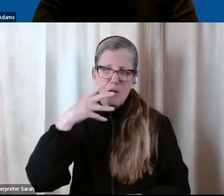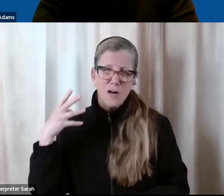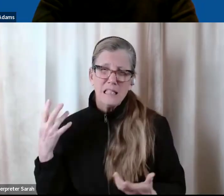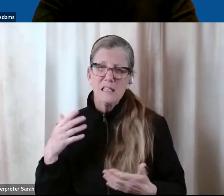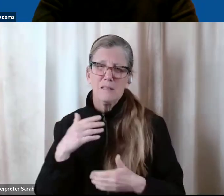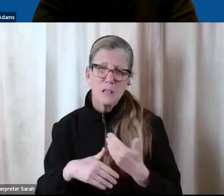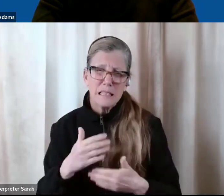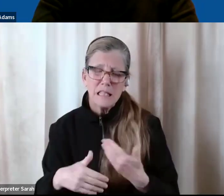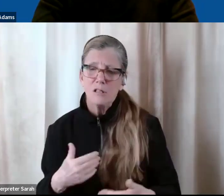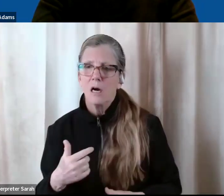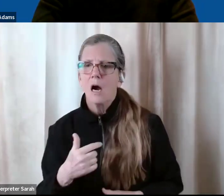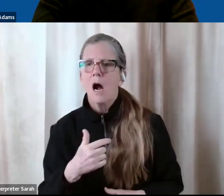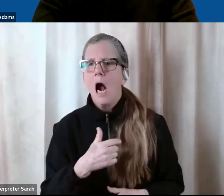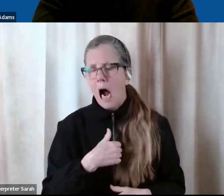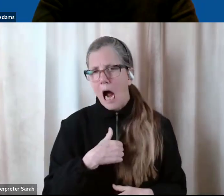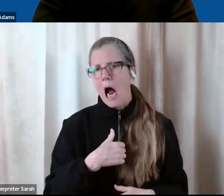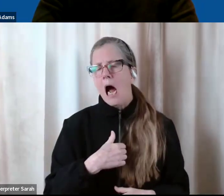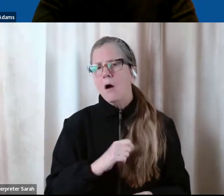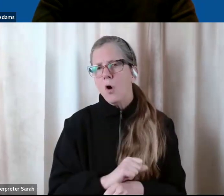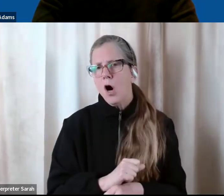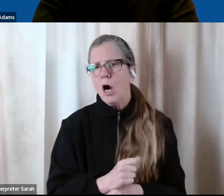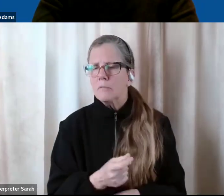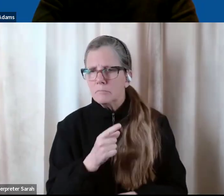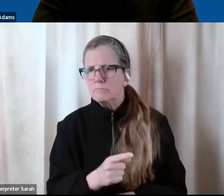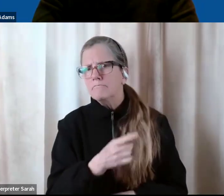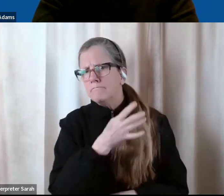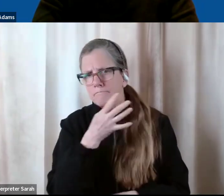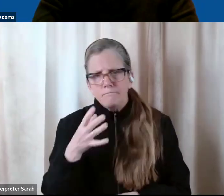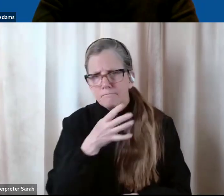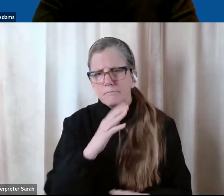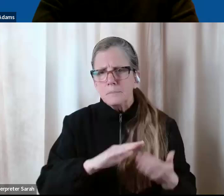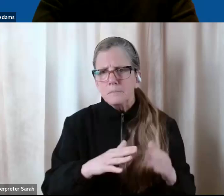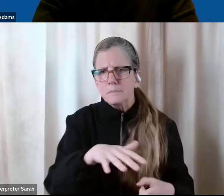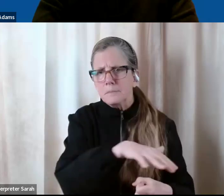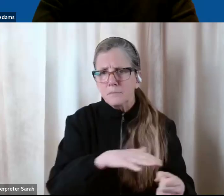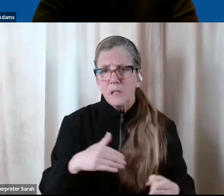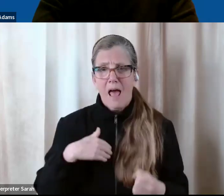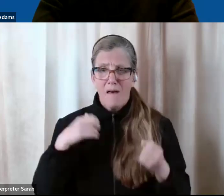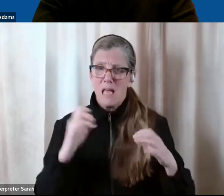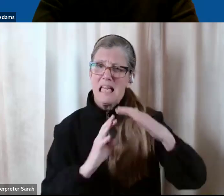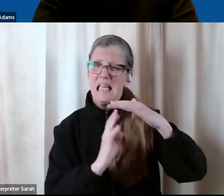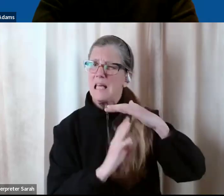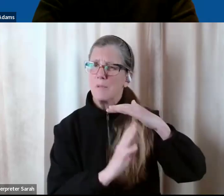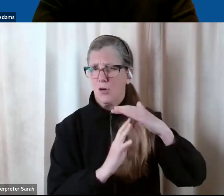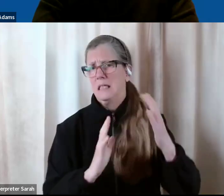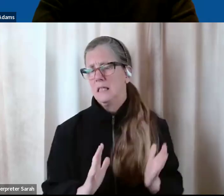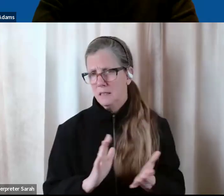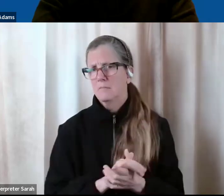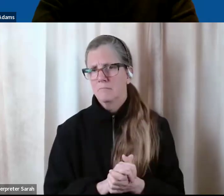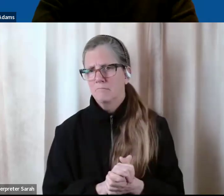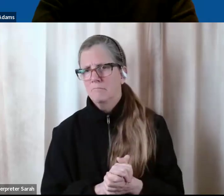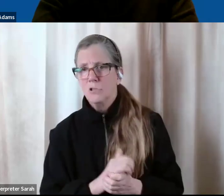procedures? I serve a very rural and migrant community with a large population of immigrants. And so if I'm encouraging folks to